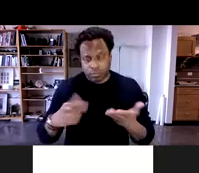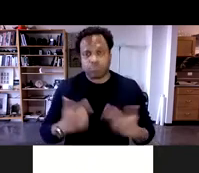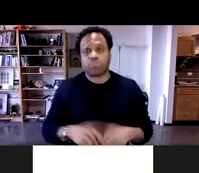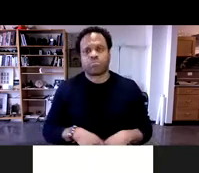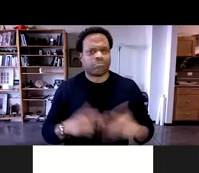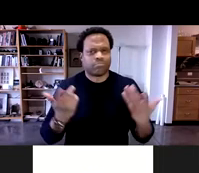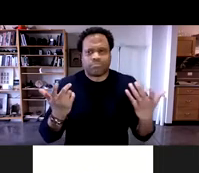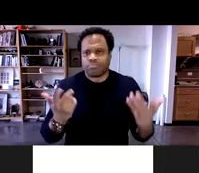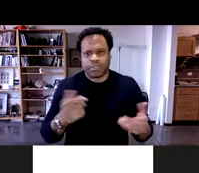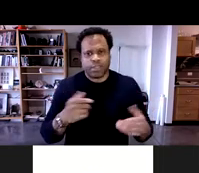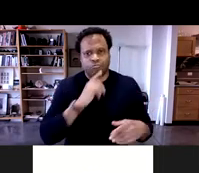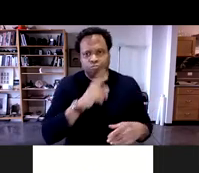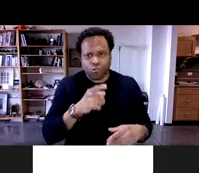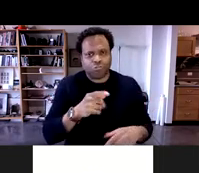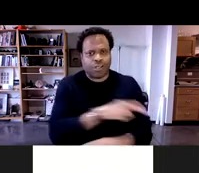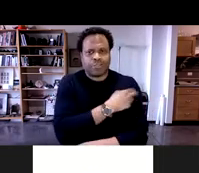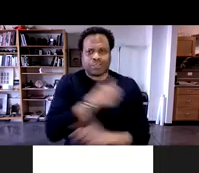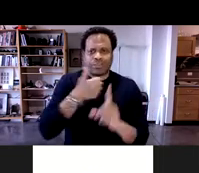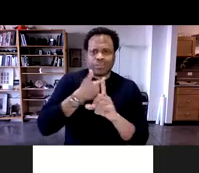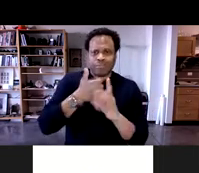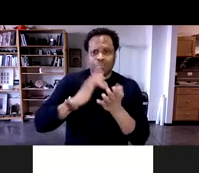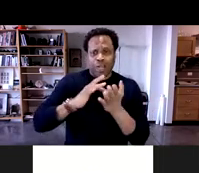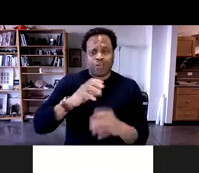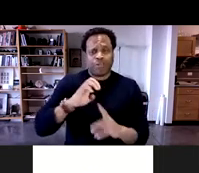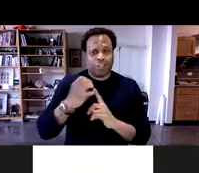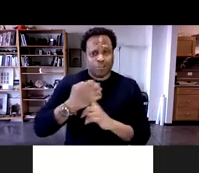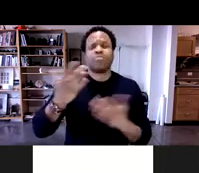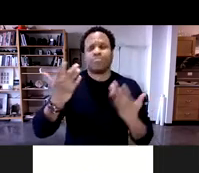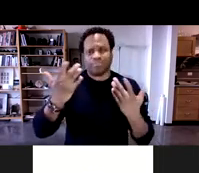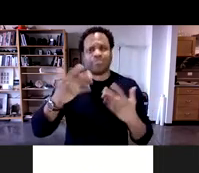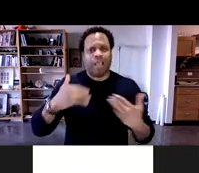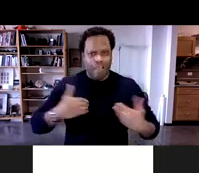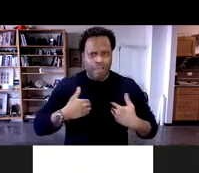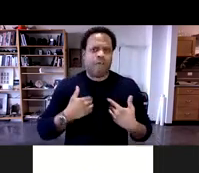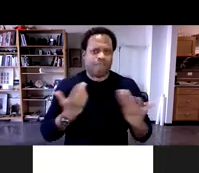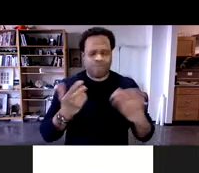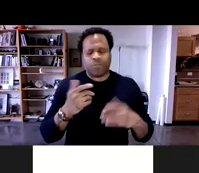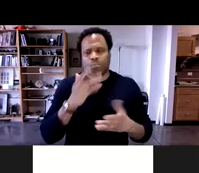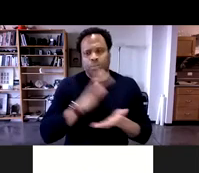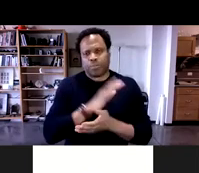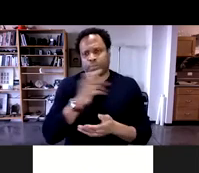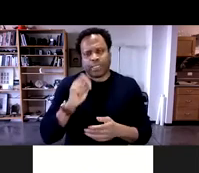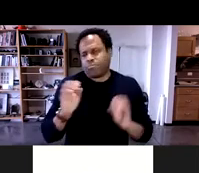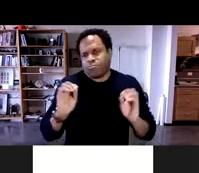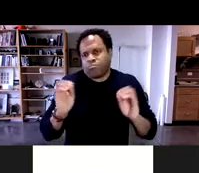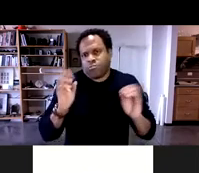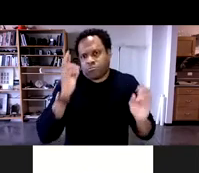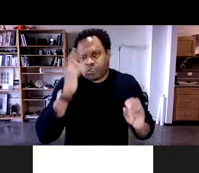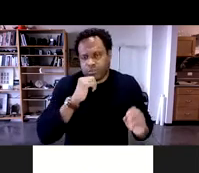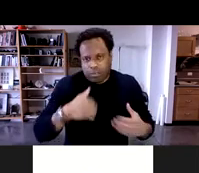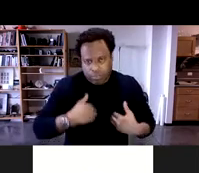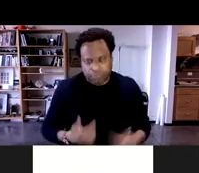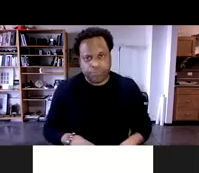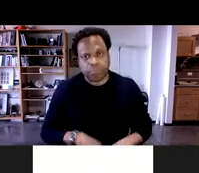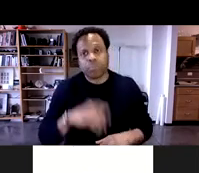technology. And of course, pen and paper. I'm sure hospitals have, any sort of doctor's office or clinic, they all have